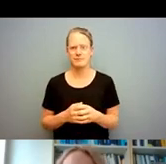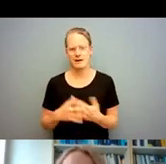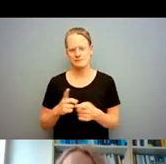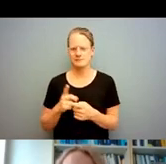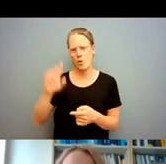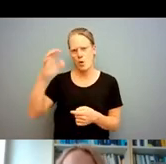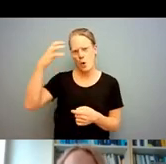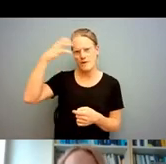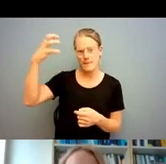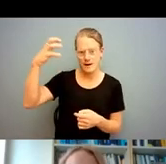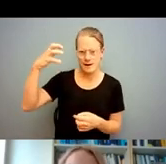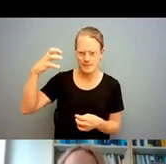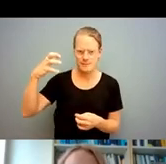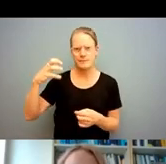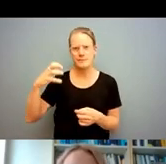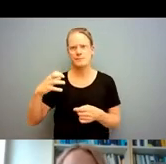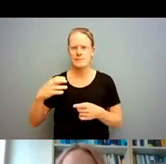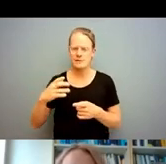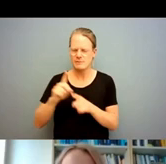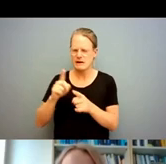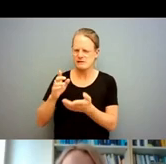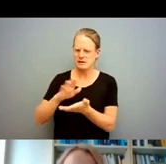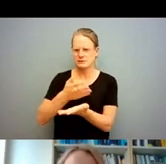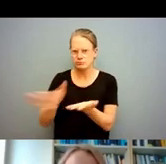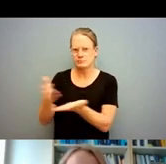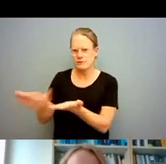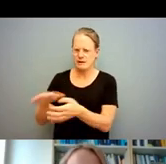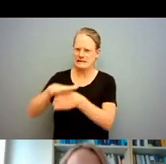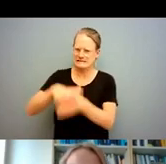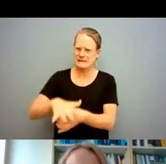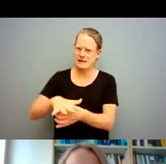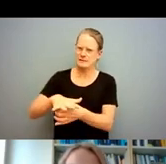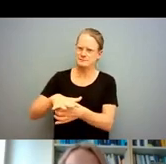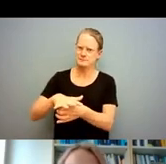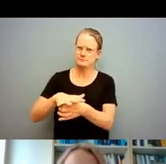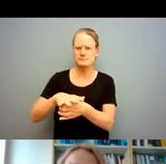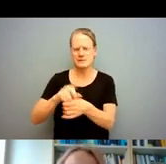de facto forms of discrimination. And this should be very